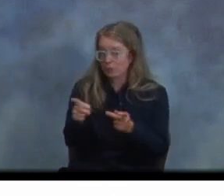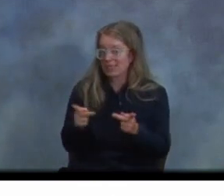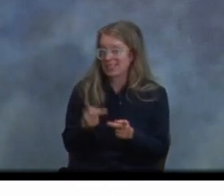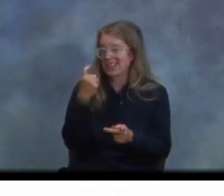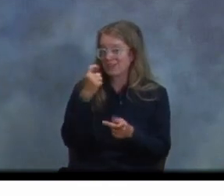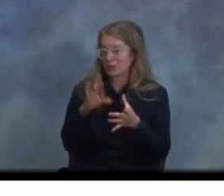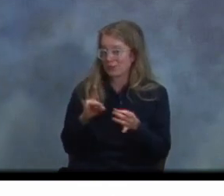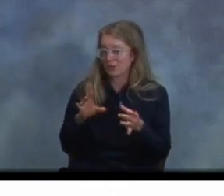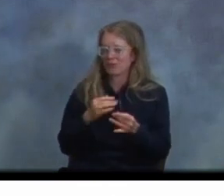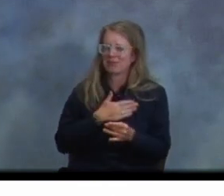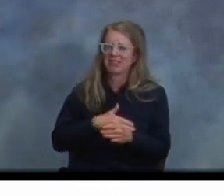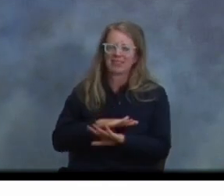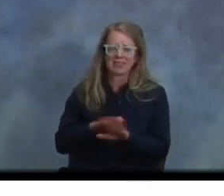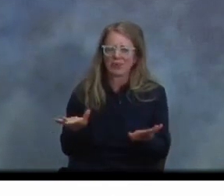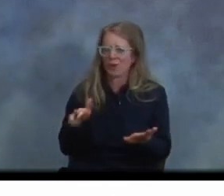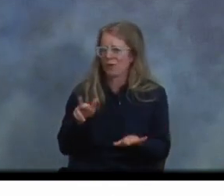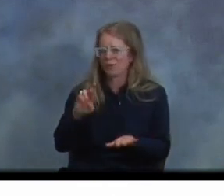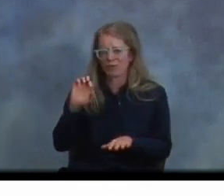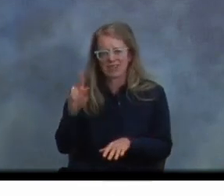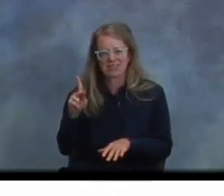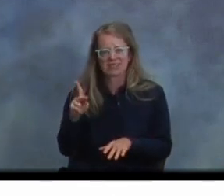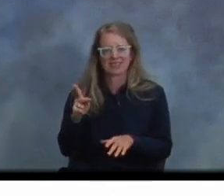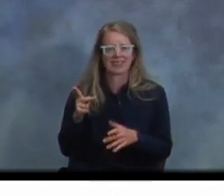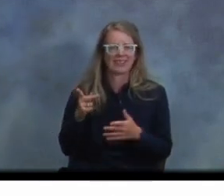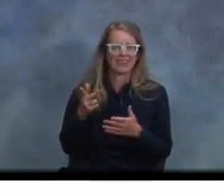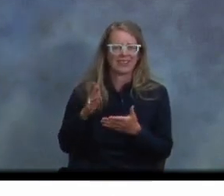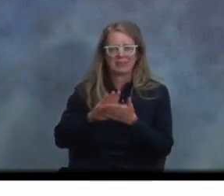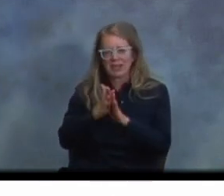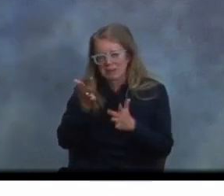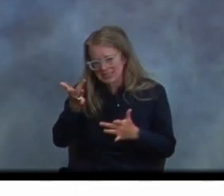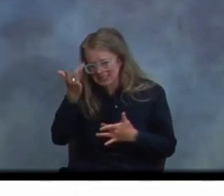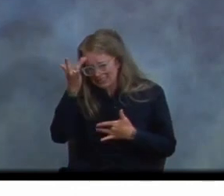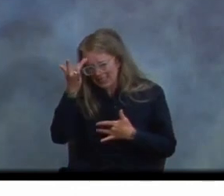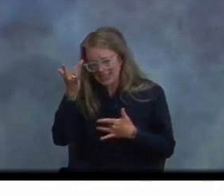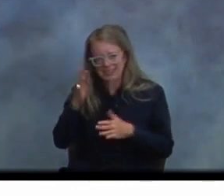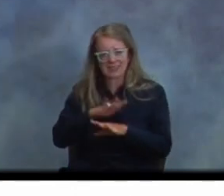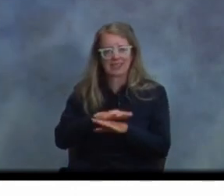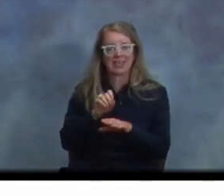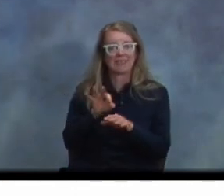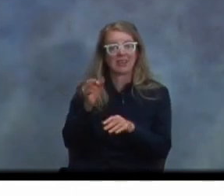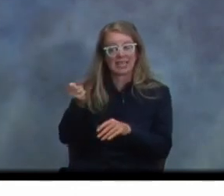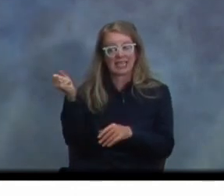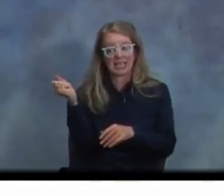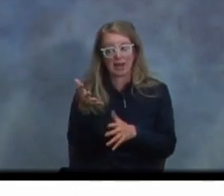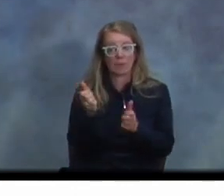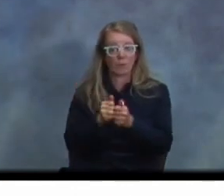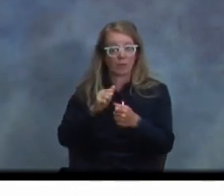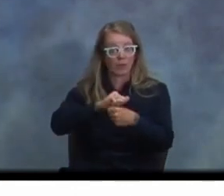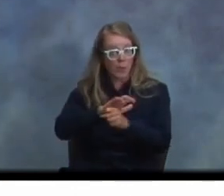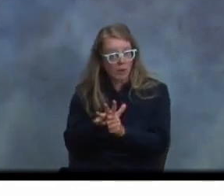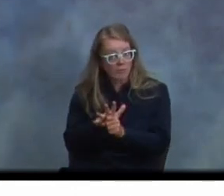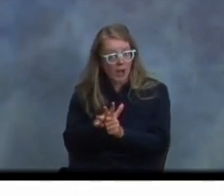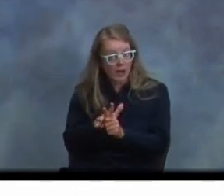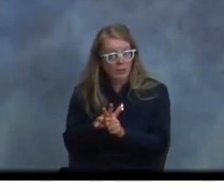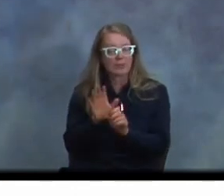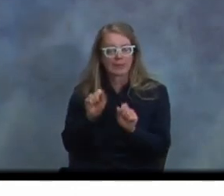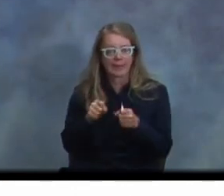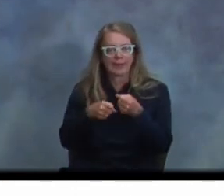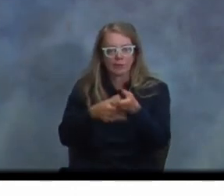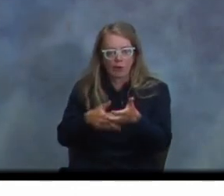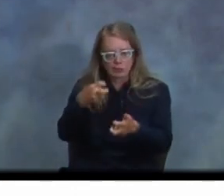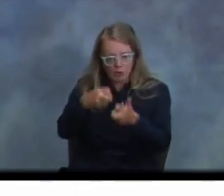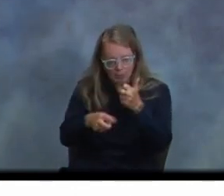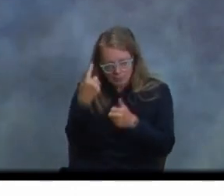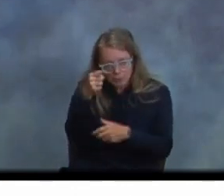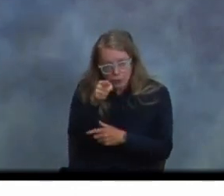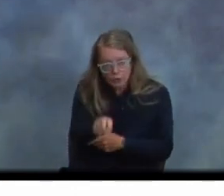getting the illness. Gambling with COVID-19 can be detrimental to you and devastating